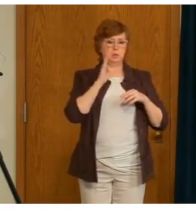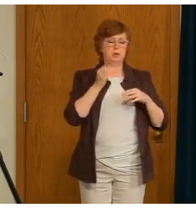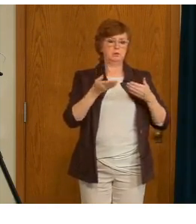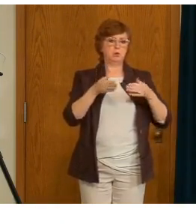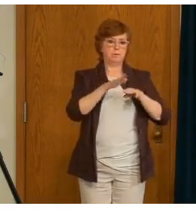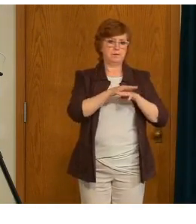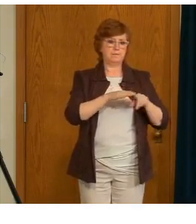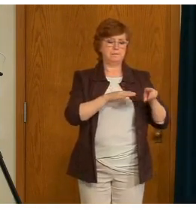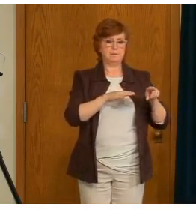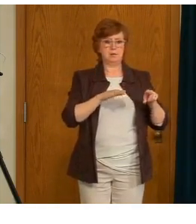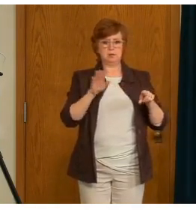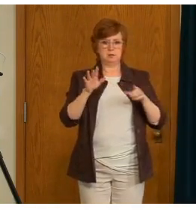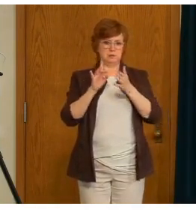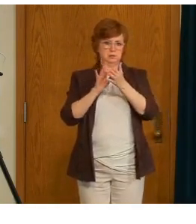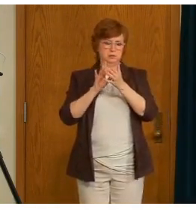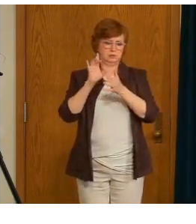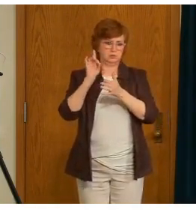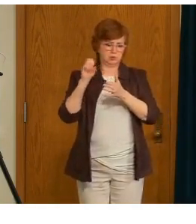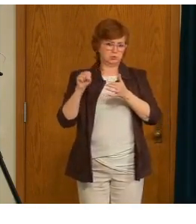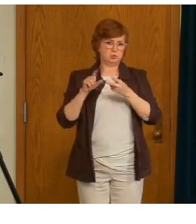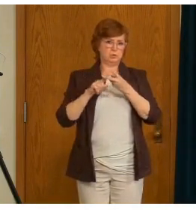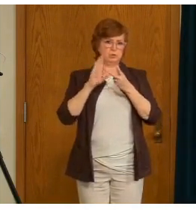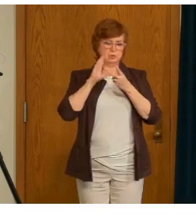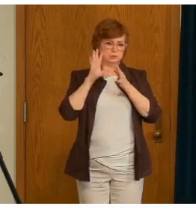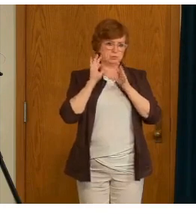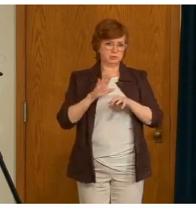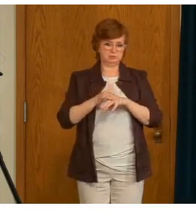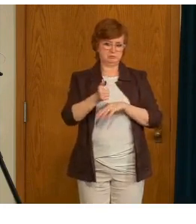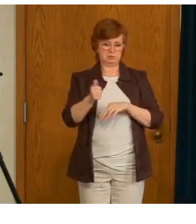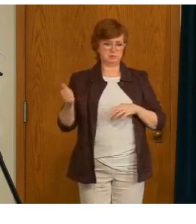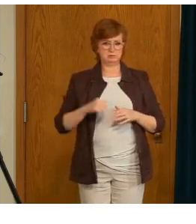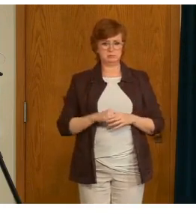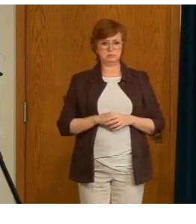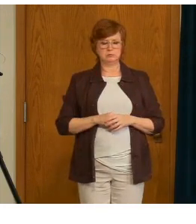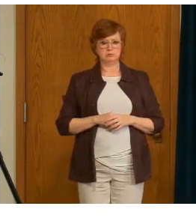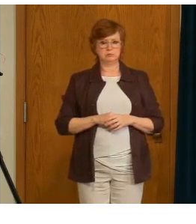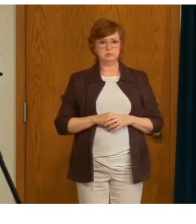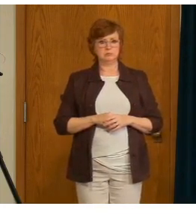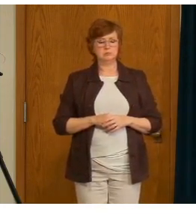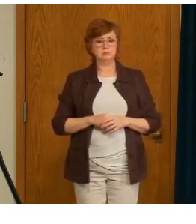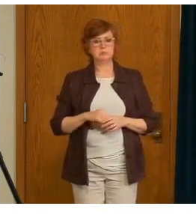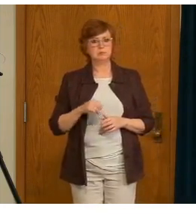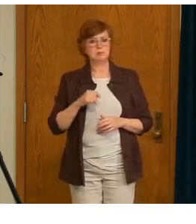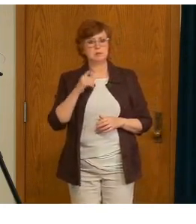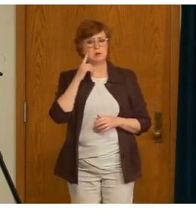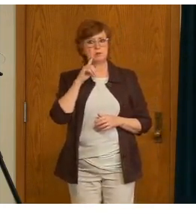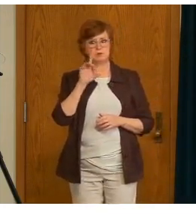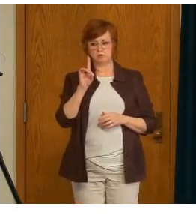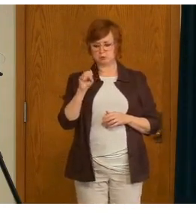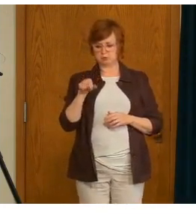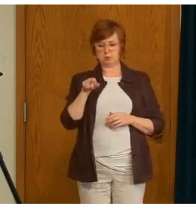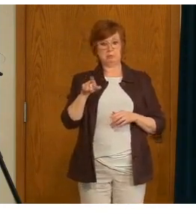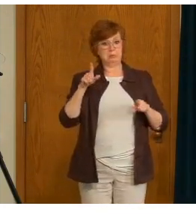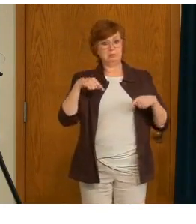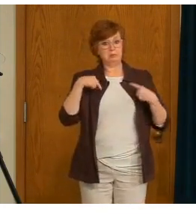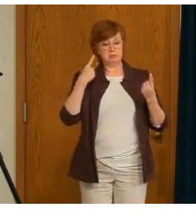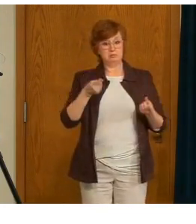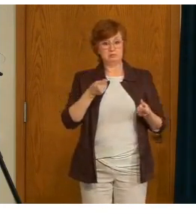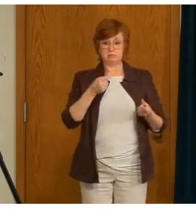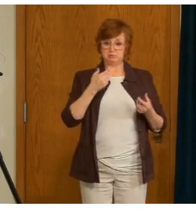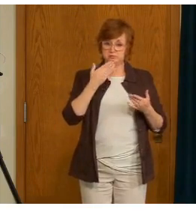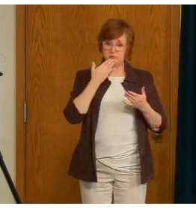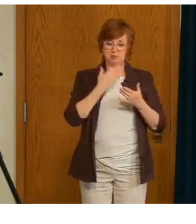probably overlap. We'll allow the pharmacies and those to make the decision on their own. Right now, the pharmacies are doing